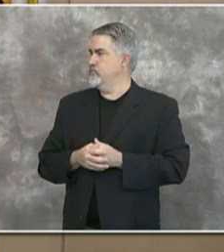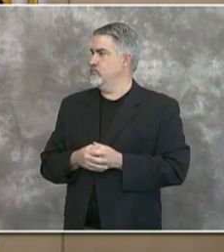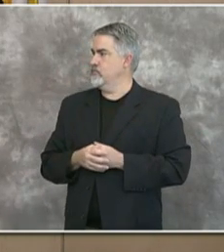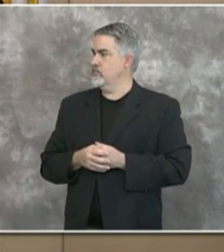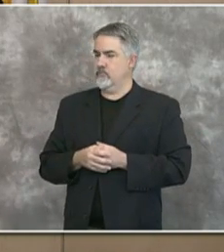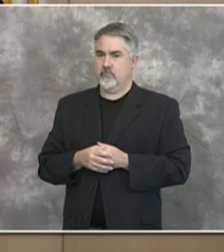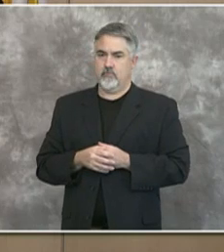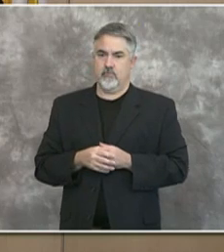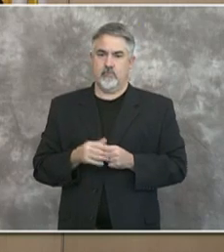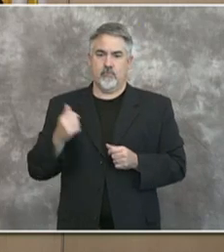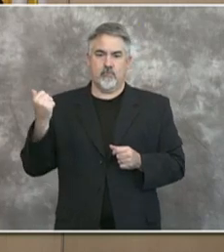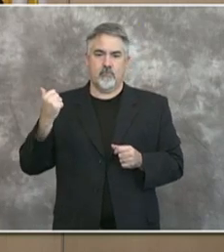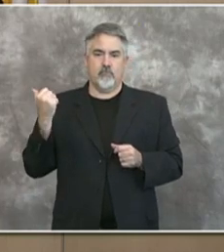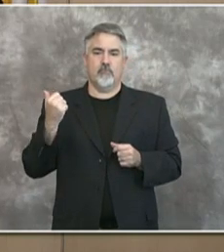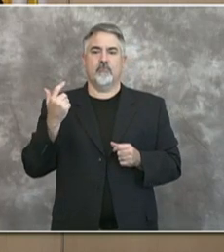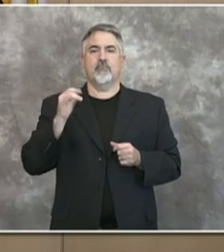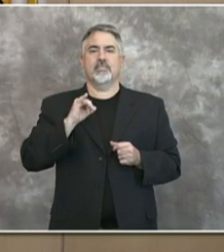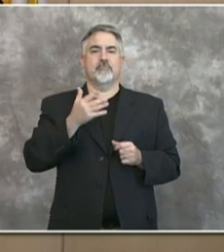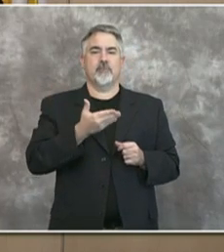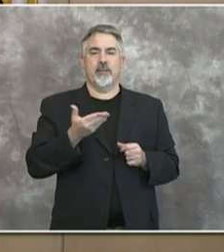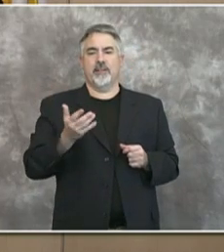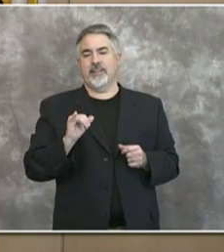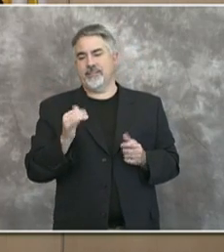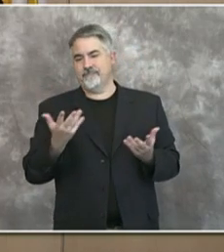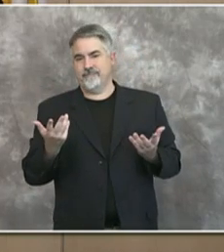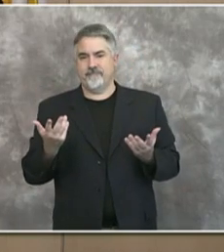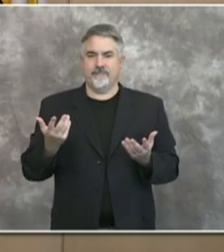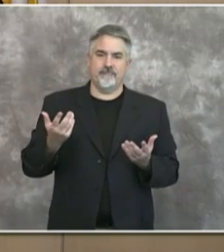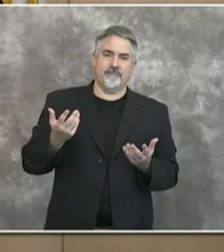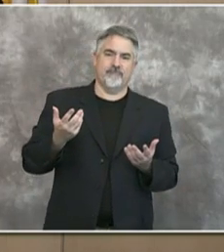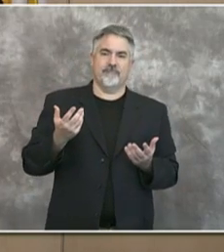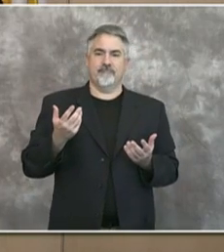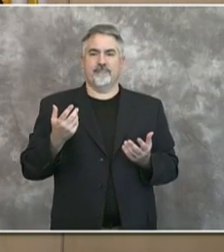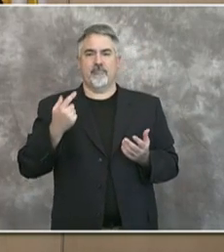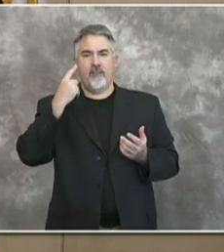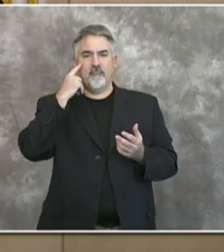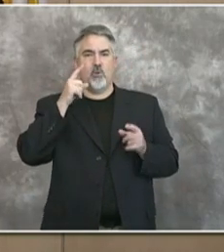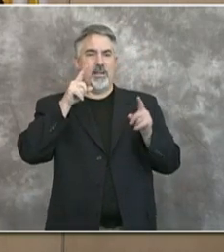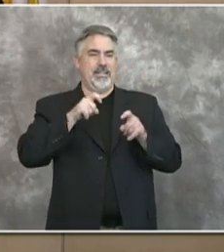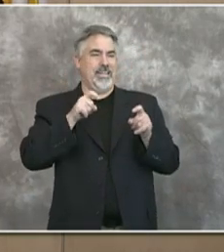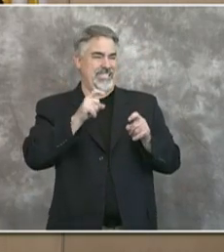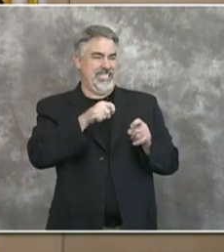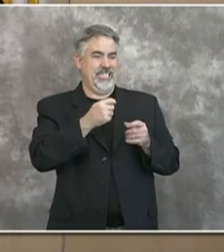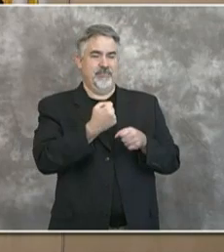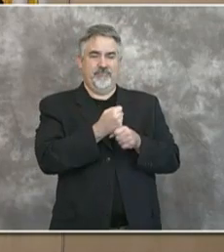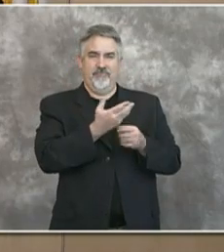as well as supplies that are necessary and needed for testing. Thank you.